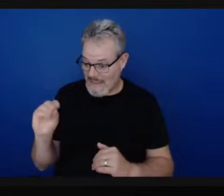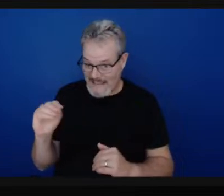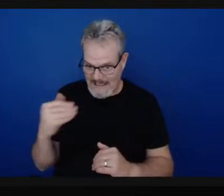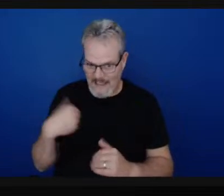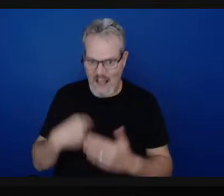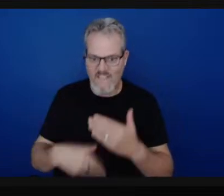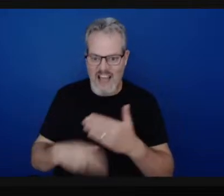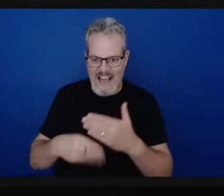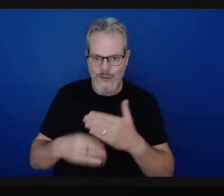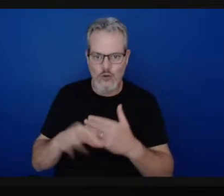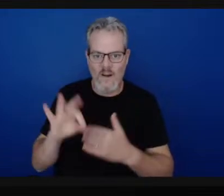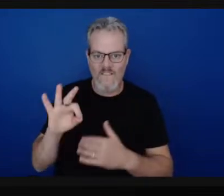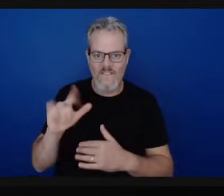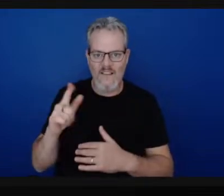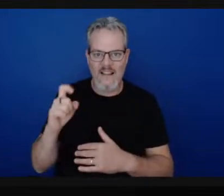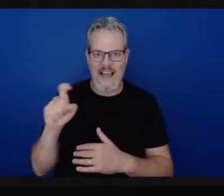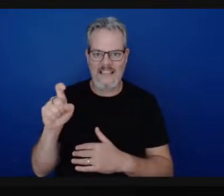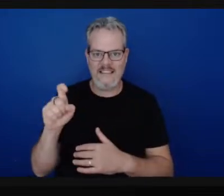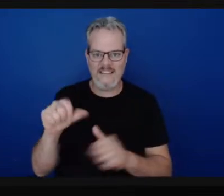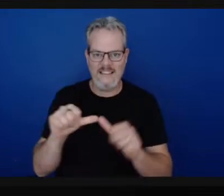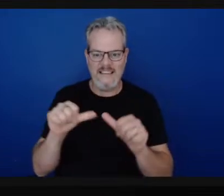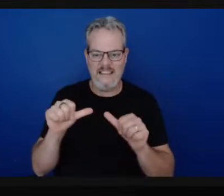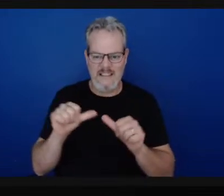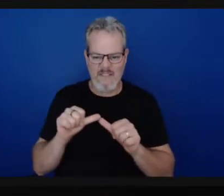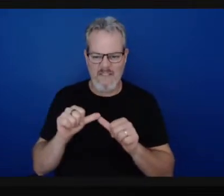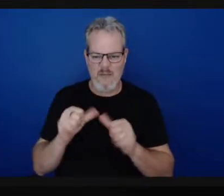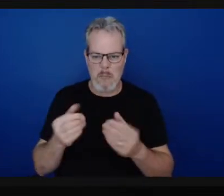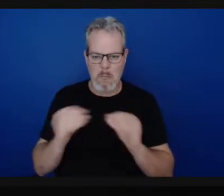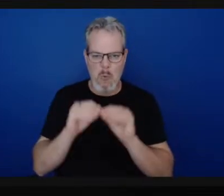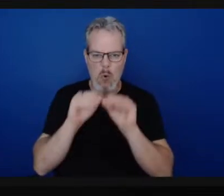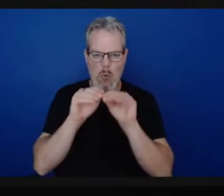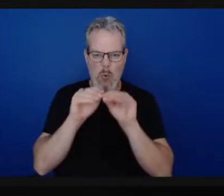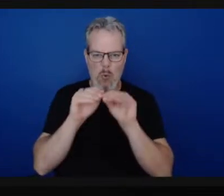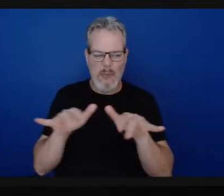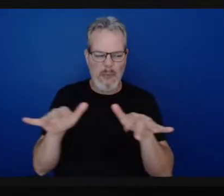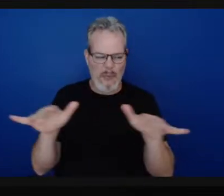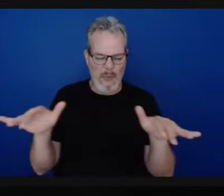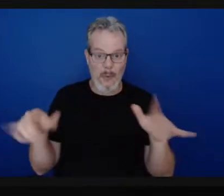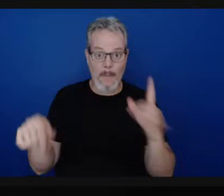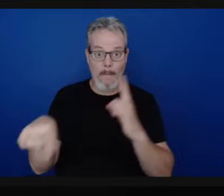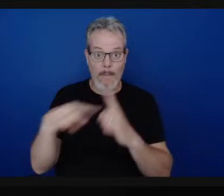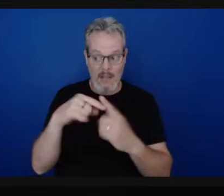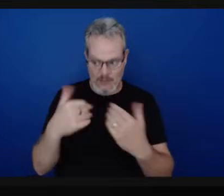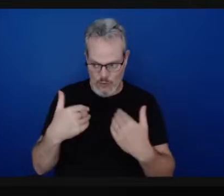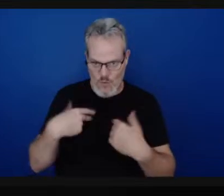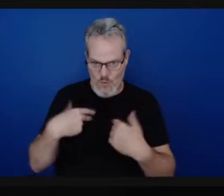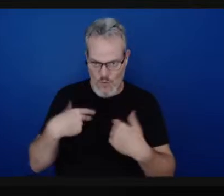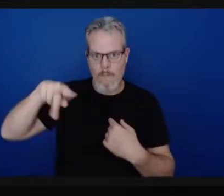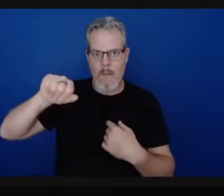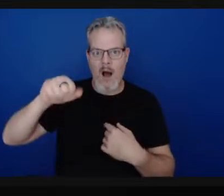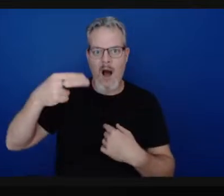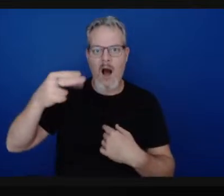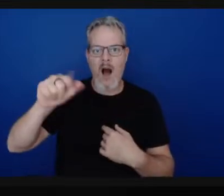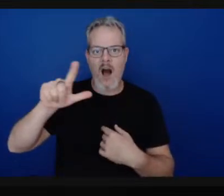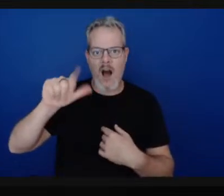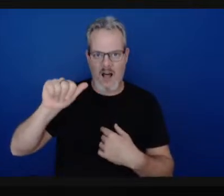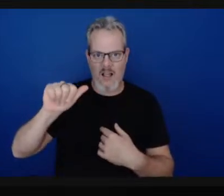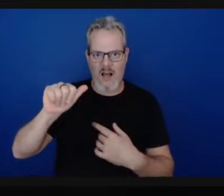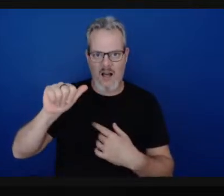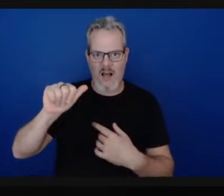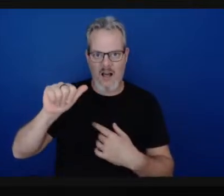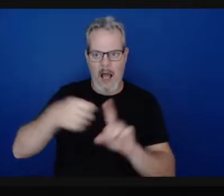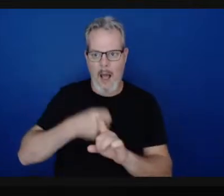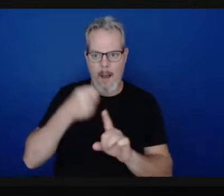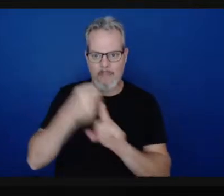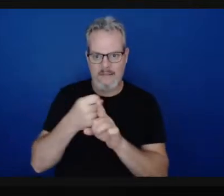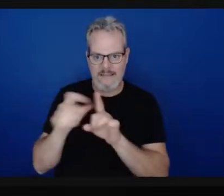stuff all around, or more widespread. Plus you have Pahala coming in here from the southwest too. And one